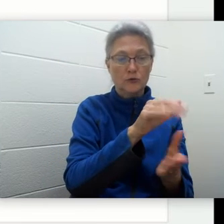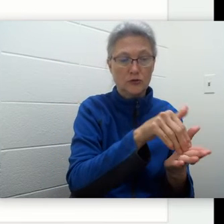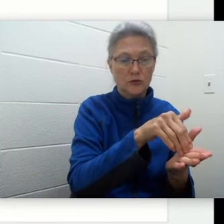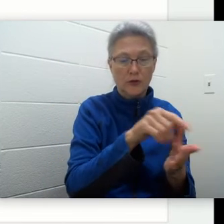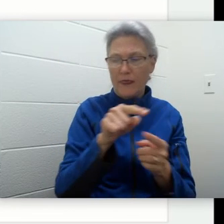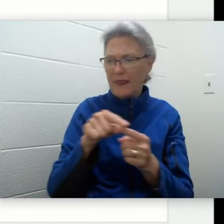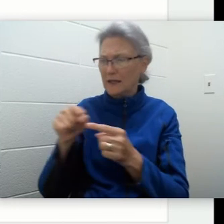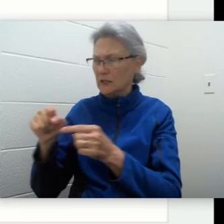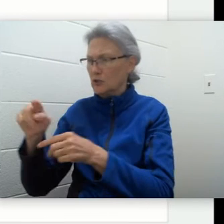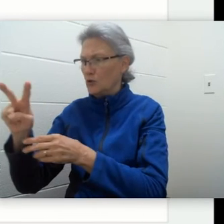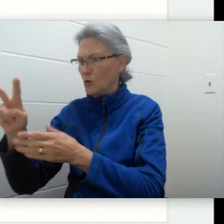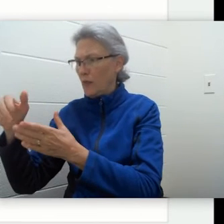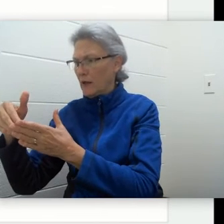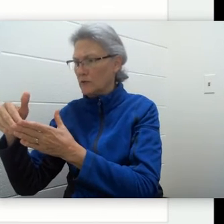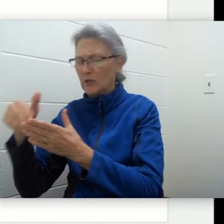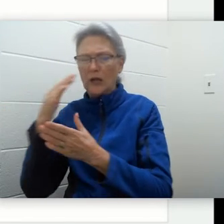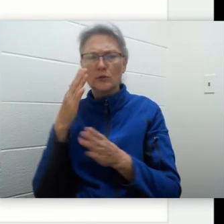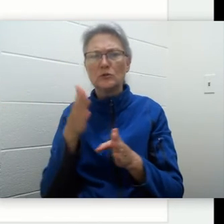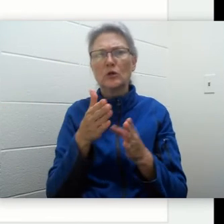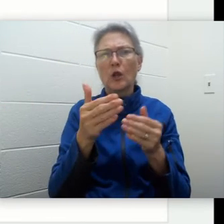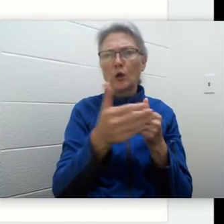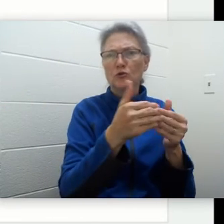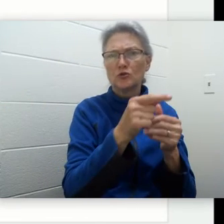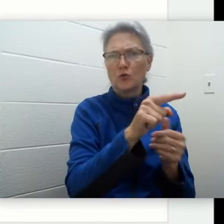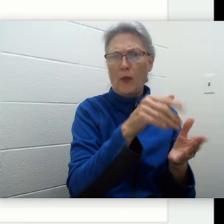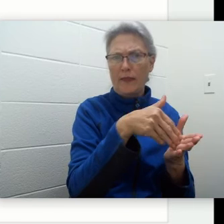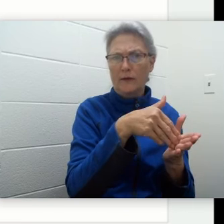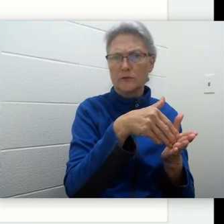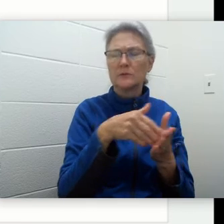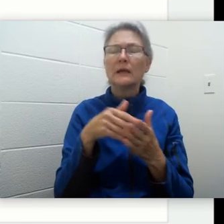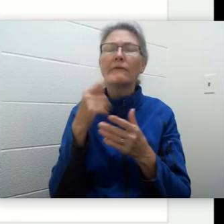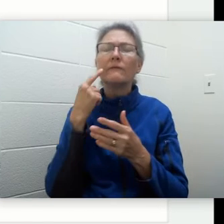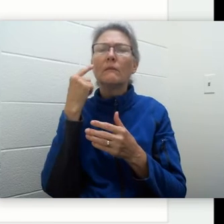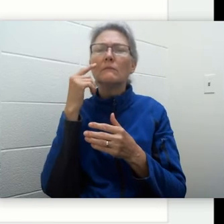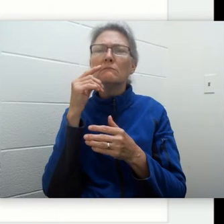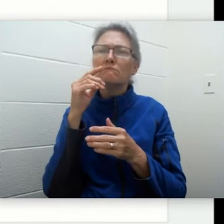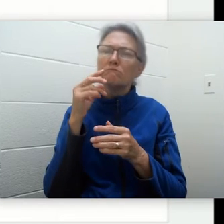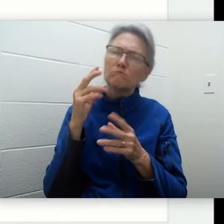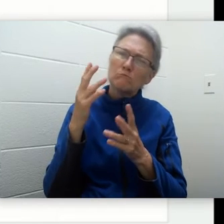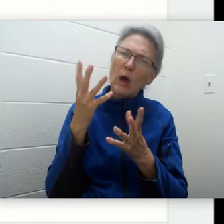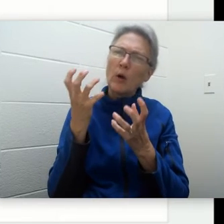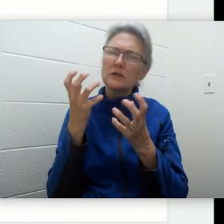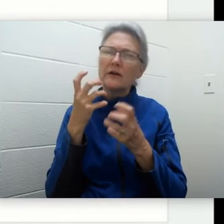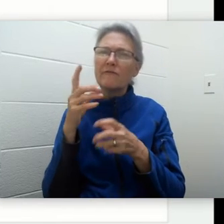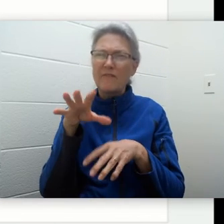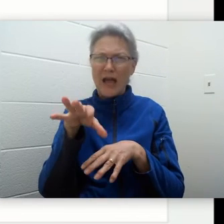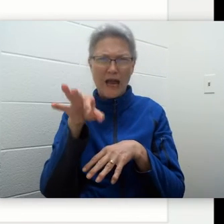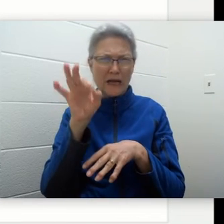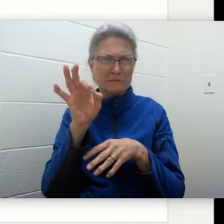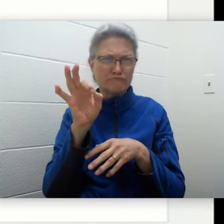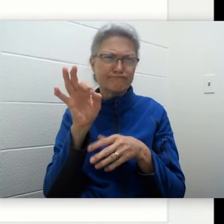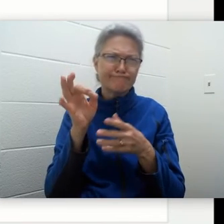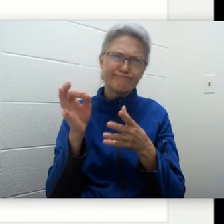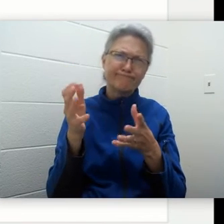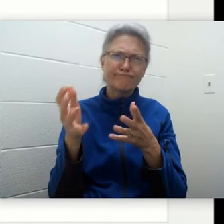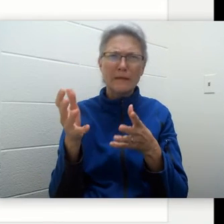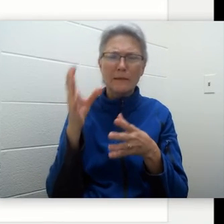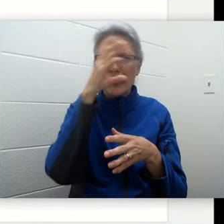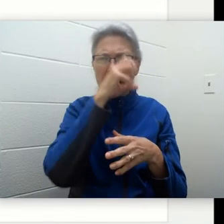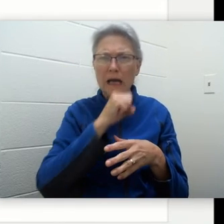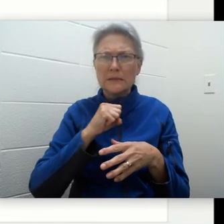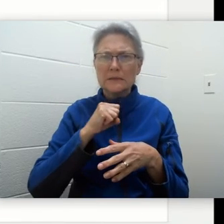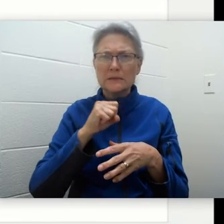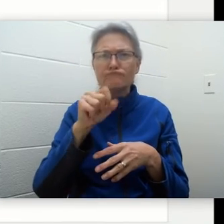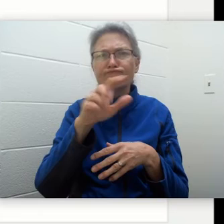to 2,000. So if I'm just looking to find out an estimation, I can